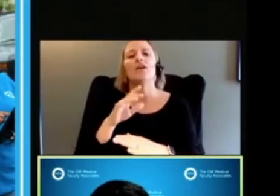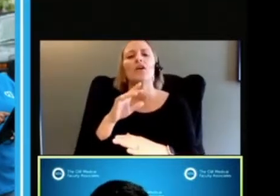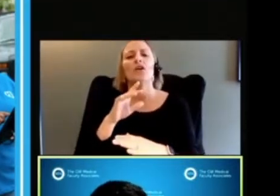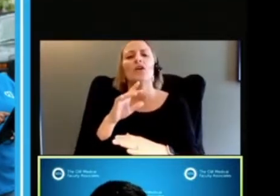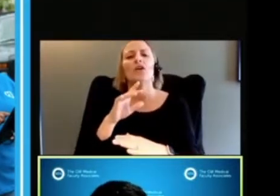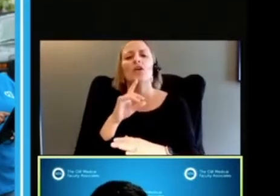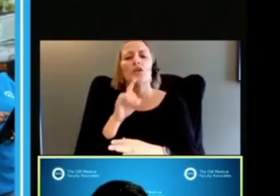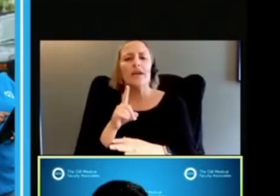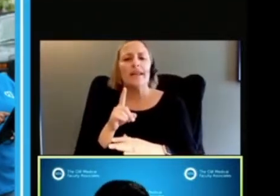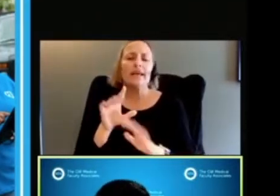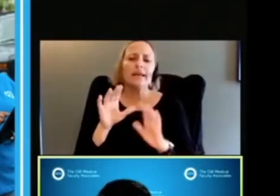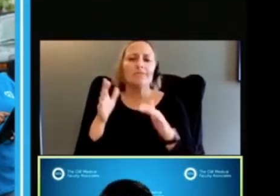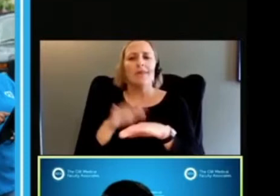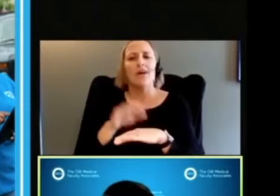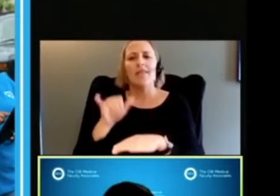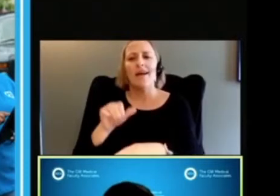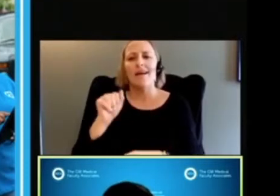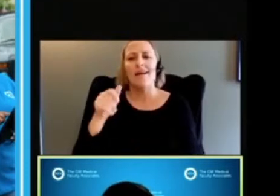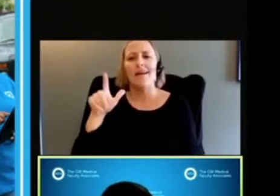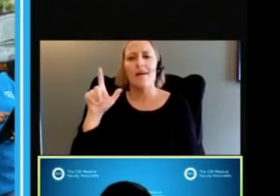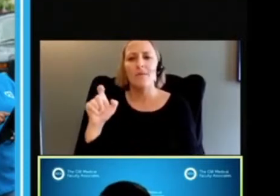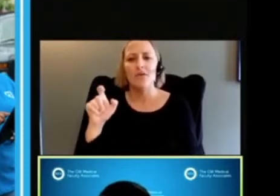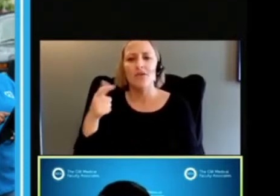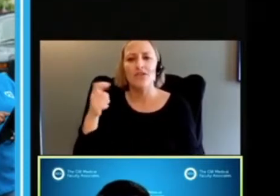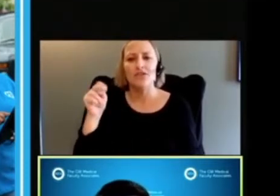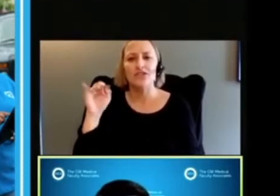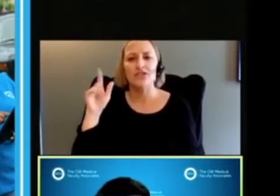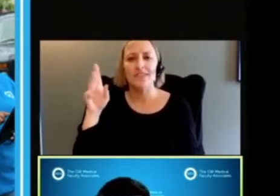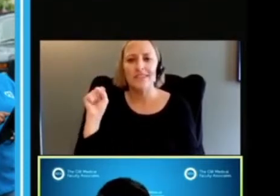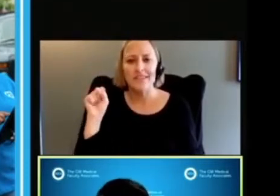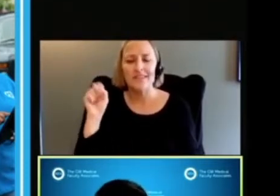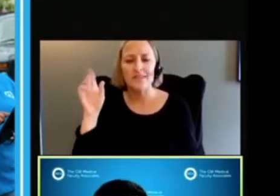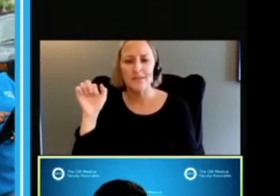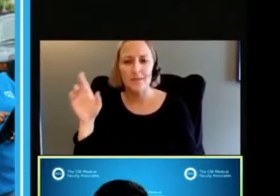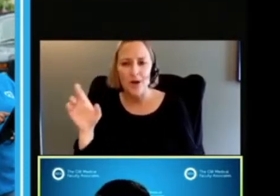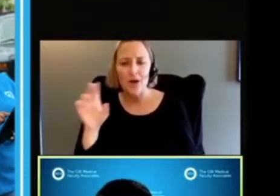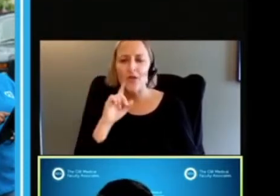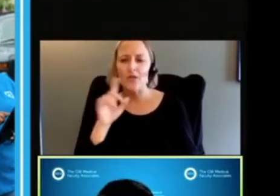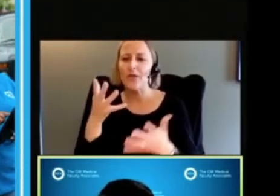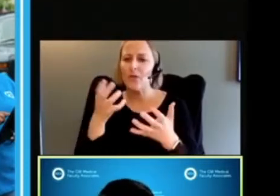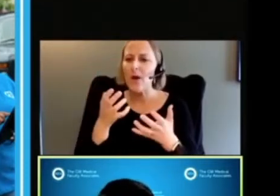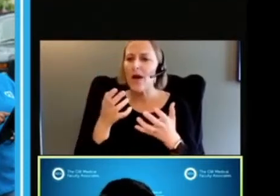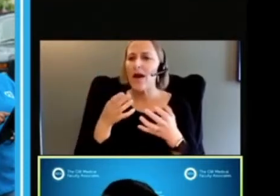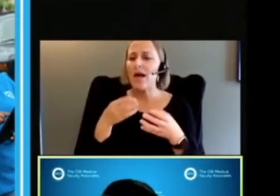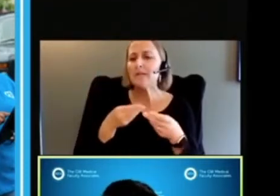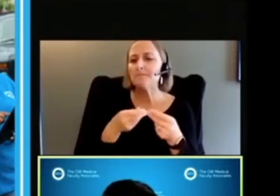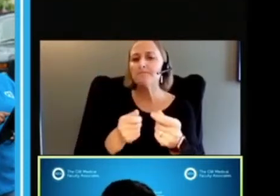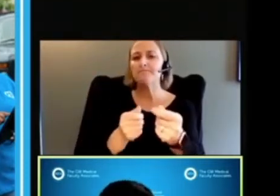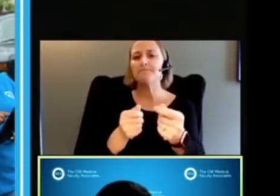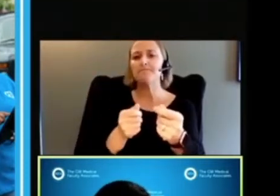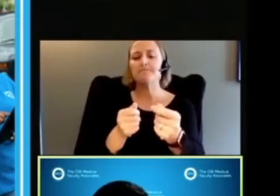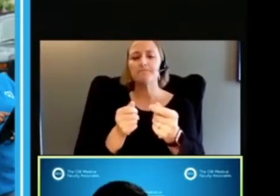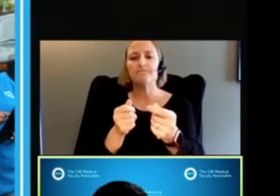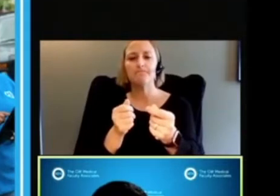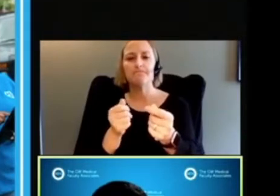Genius Bar experience. Very seamless, very digital, very